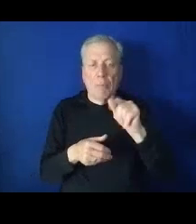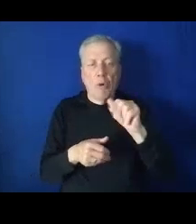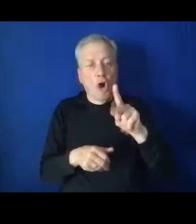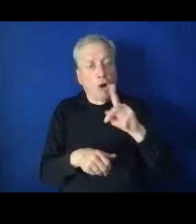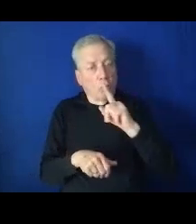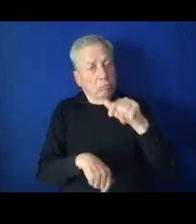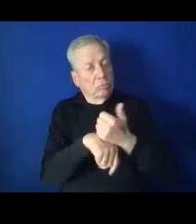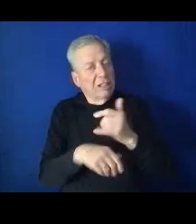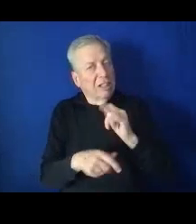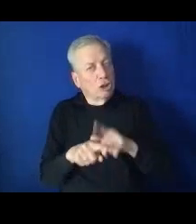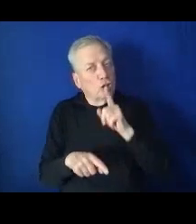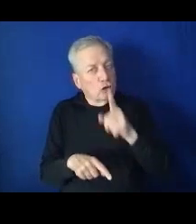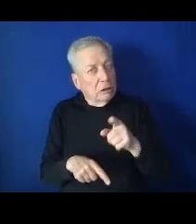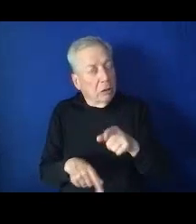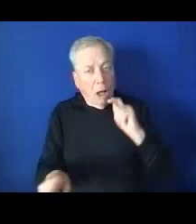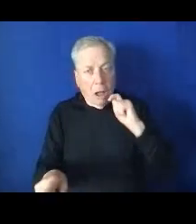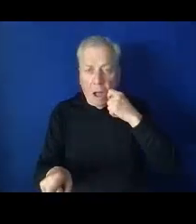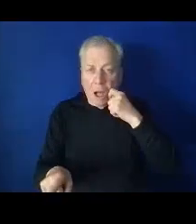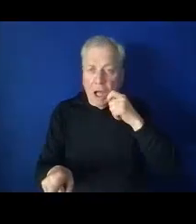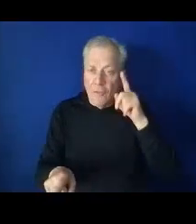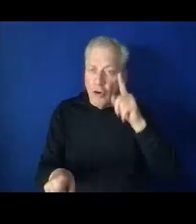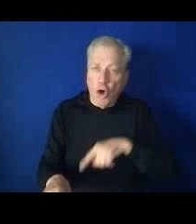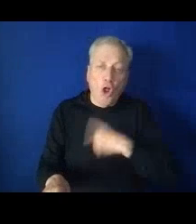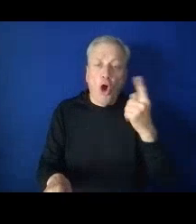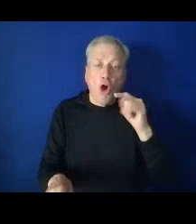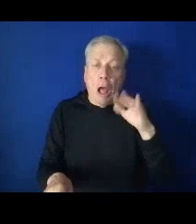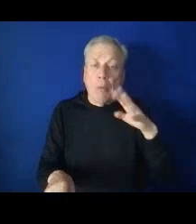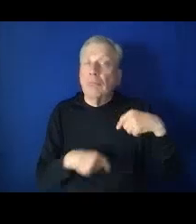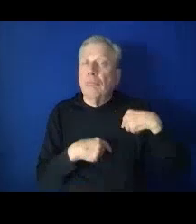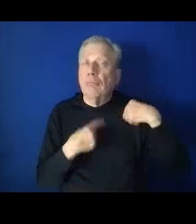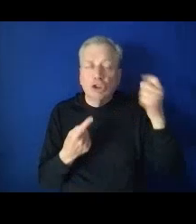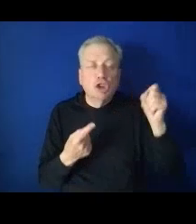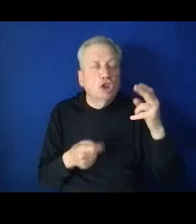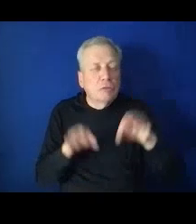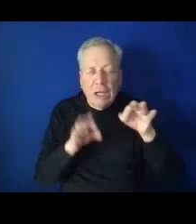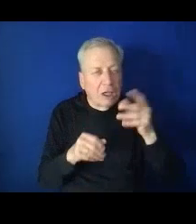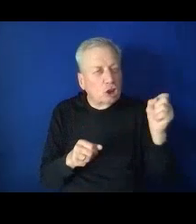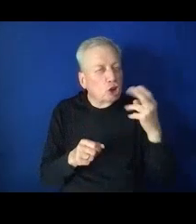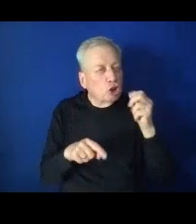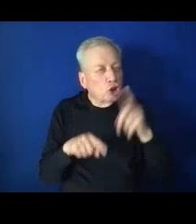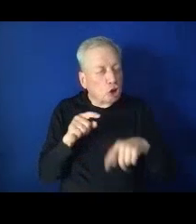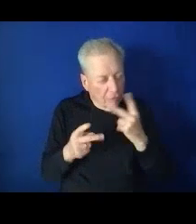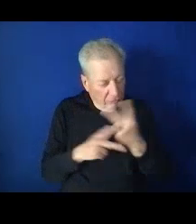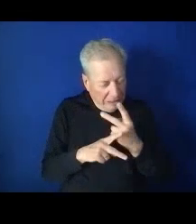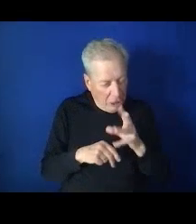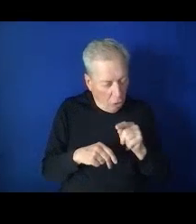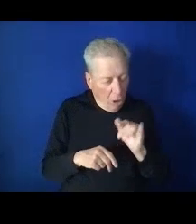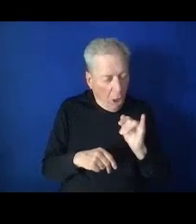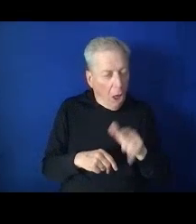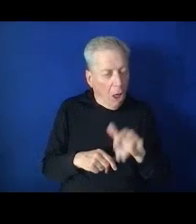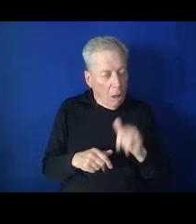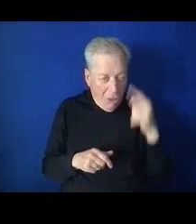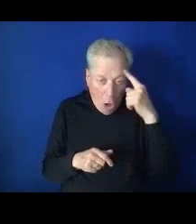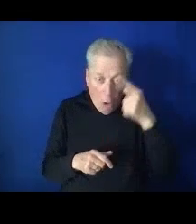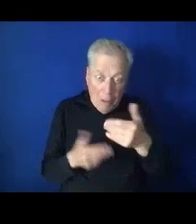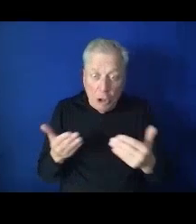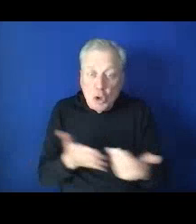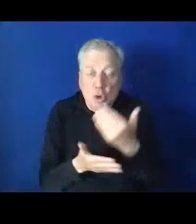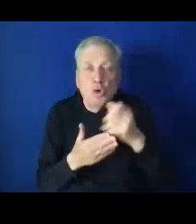really neat. For a long time, one of the species she found, she couldn't figure out what it was, and she thought it was a new species